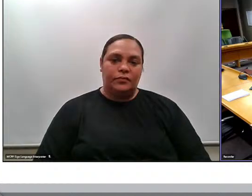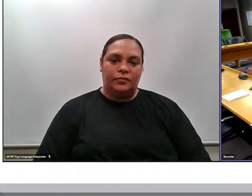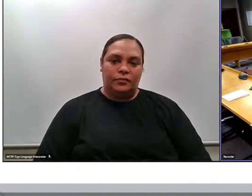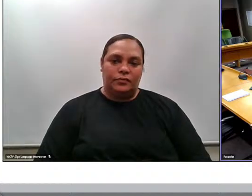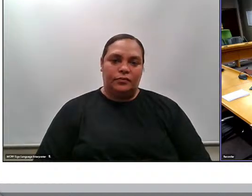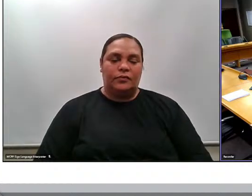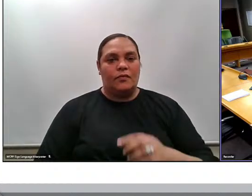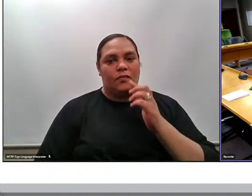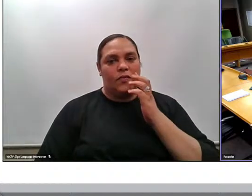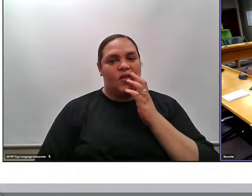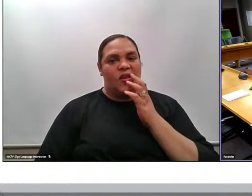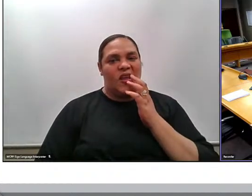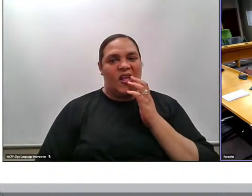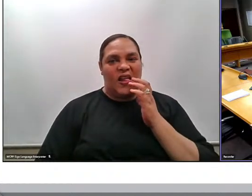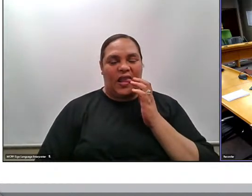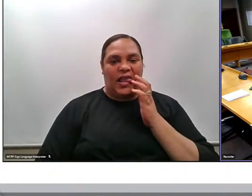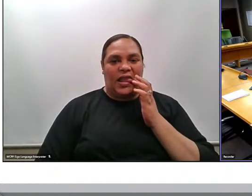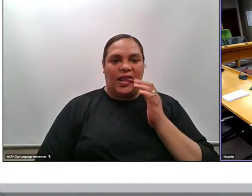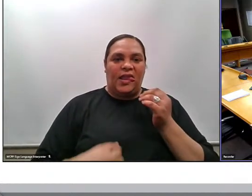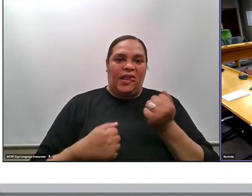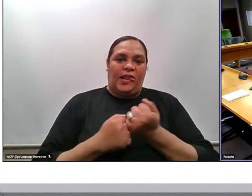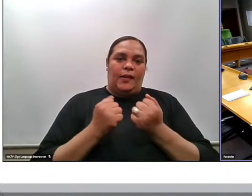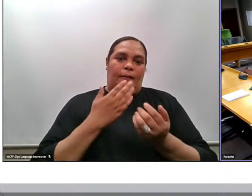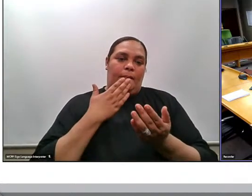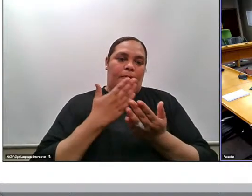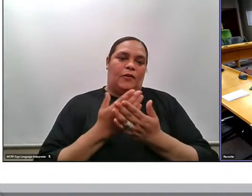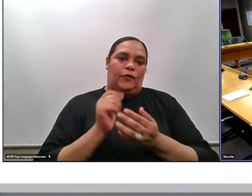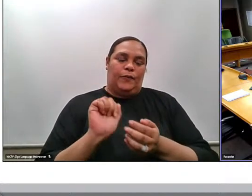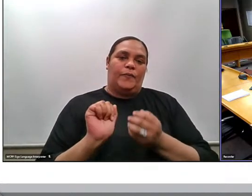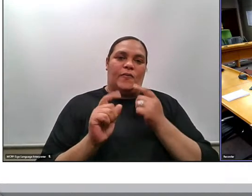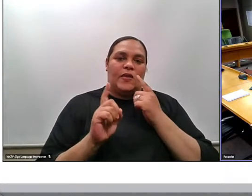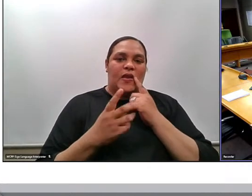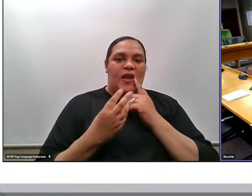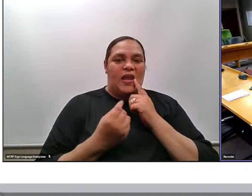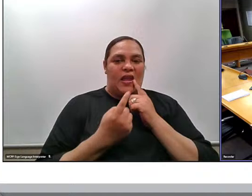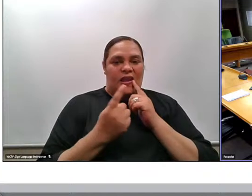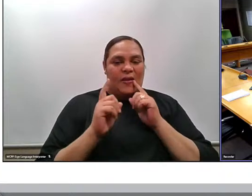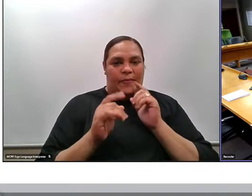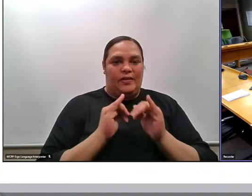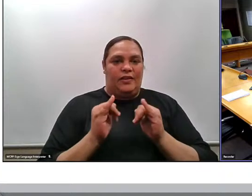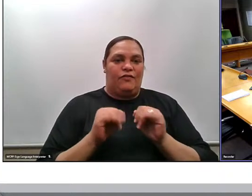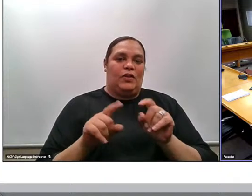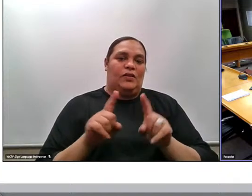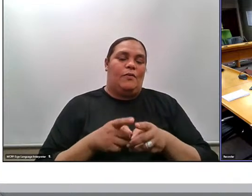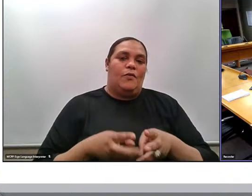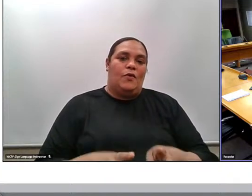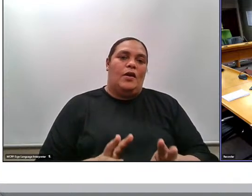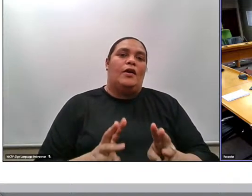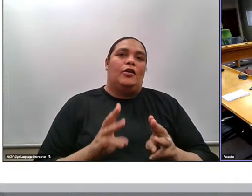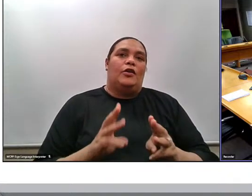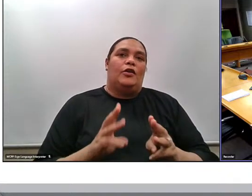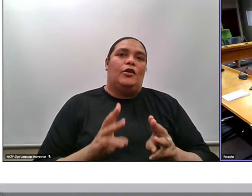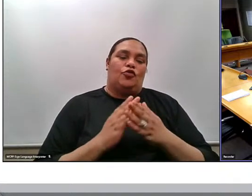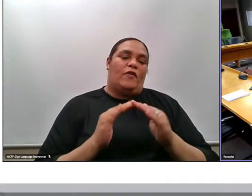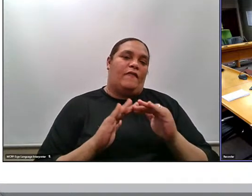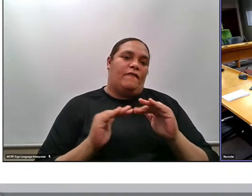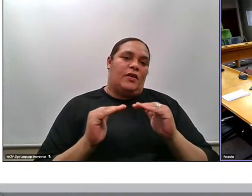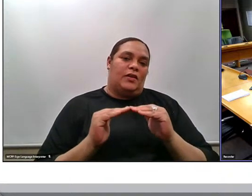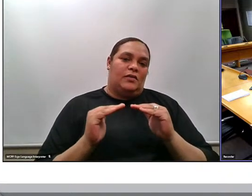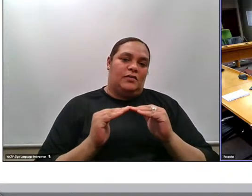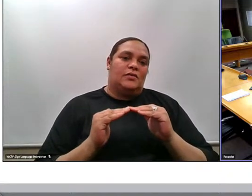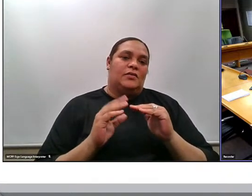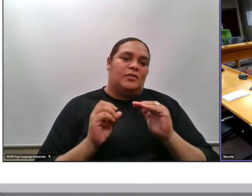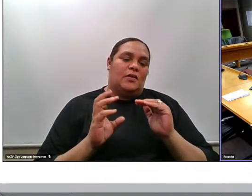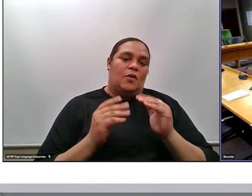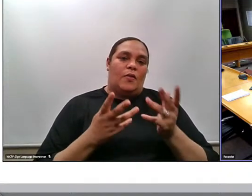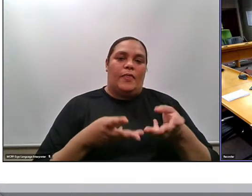Thank you. I support your proposal that each should be interviewed in the same way to ensure fairness.